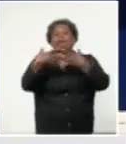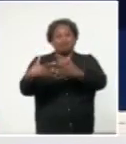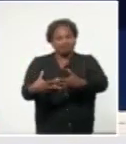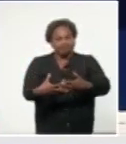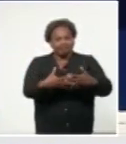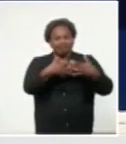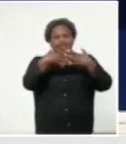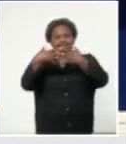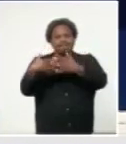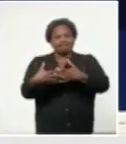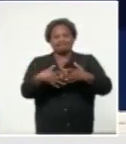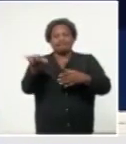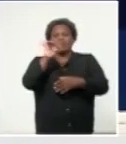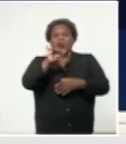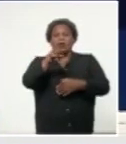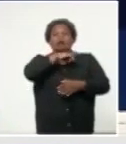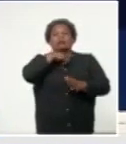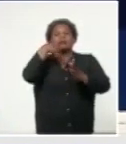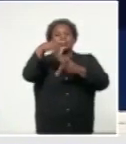1,313,667 confirmed cases.